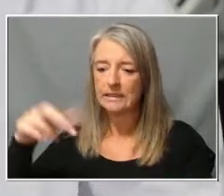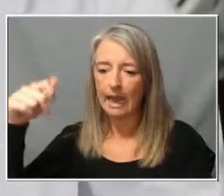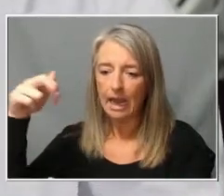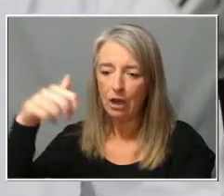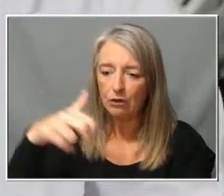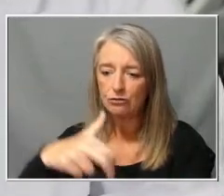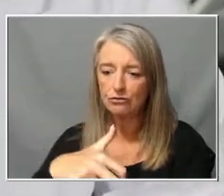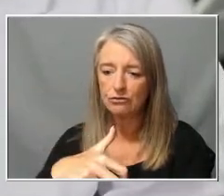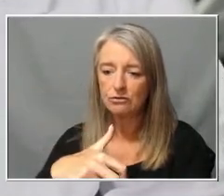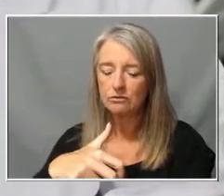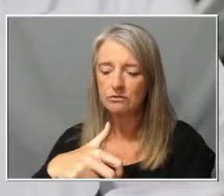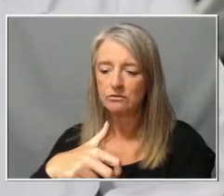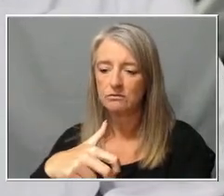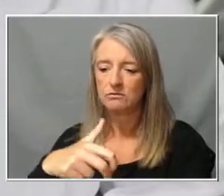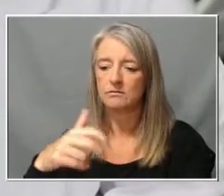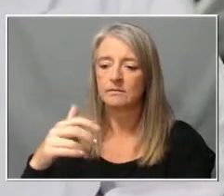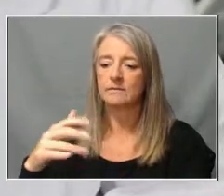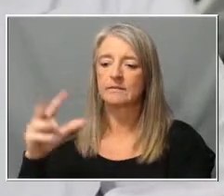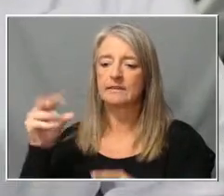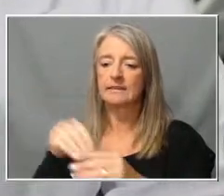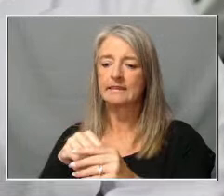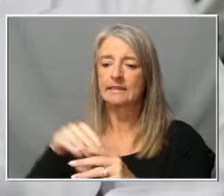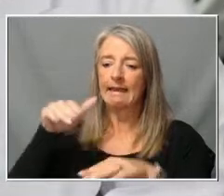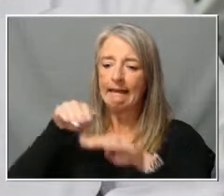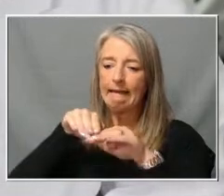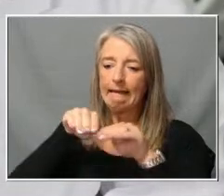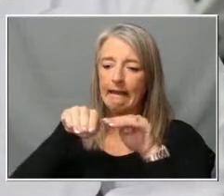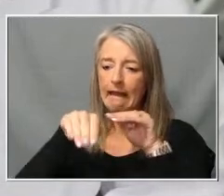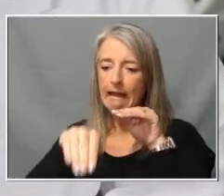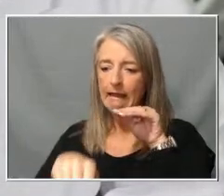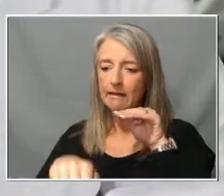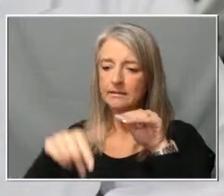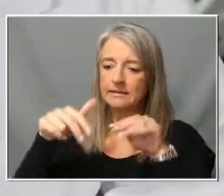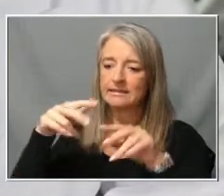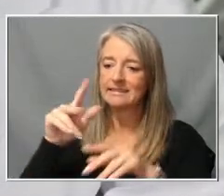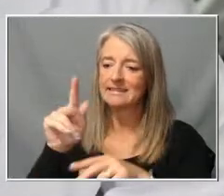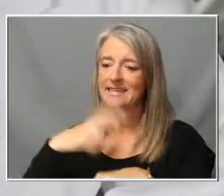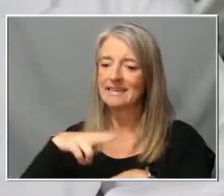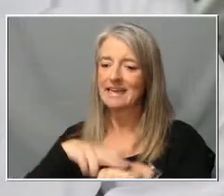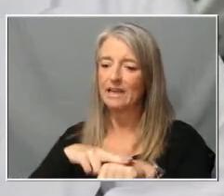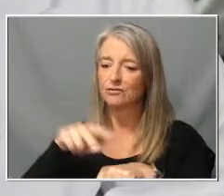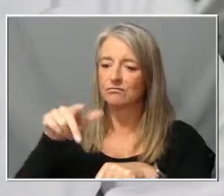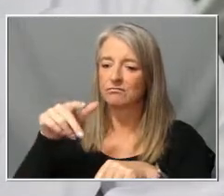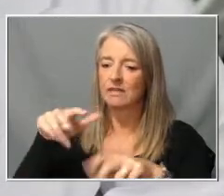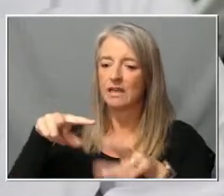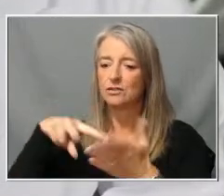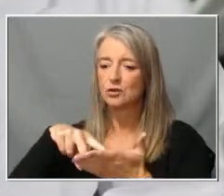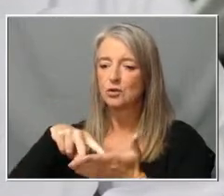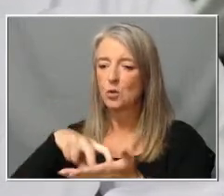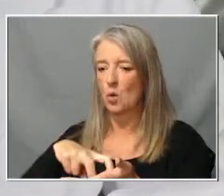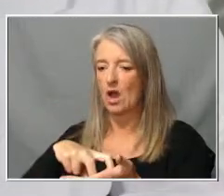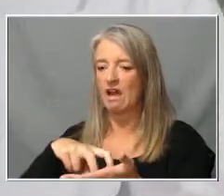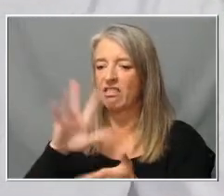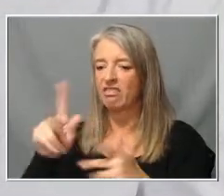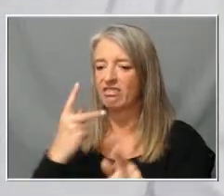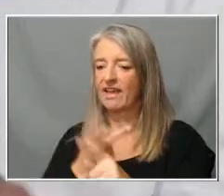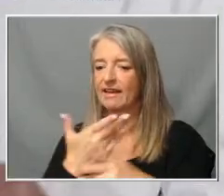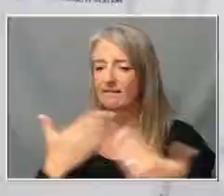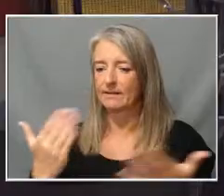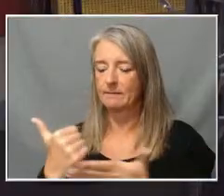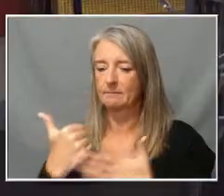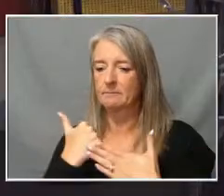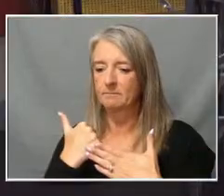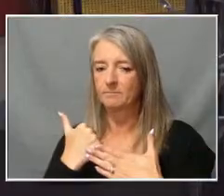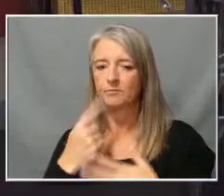go down inclines, where your knees naturally bend a little bit. I can squat, things like that. One of the problems